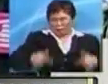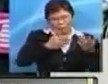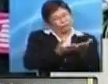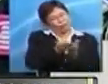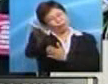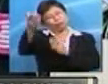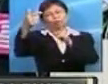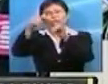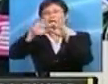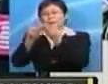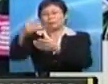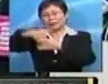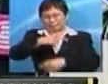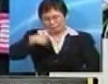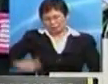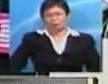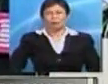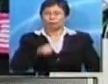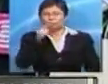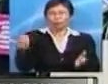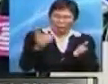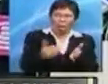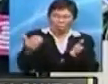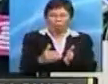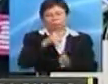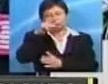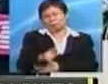families in Beijing, so we do not have to repeat it.